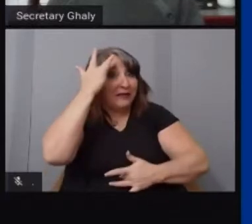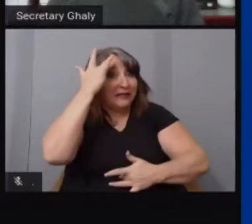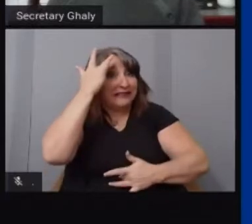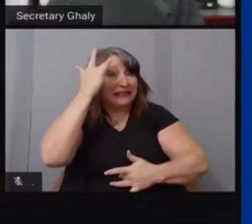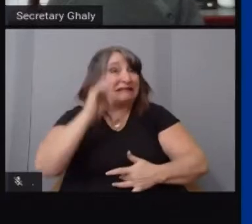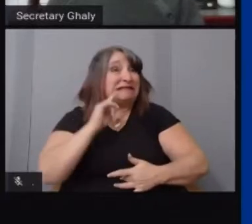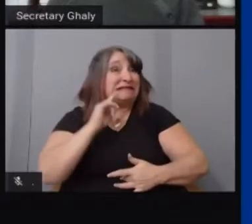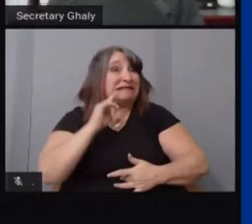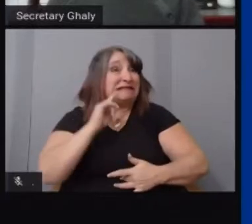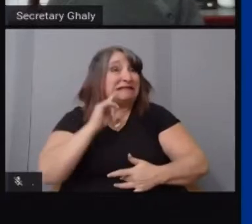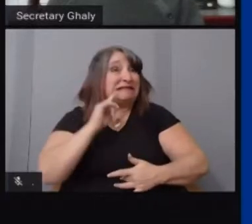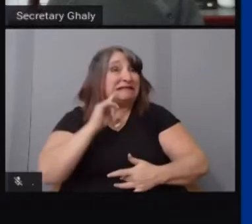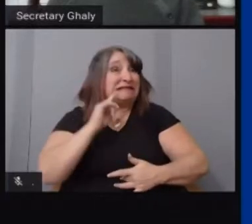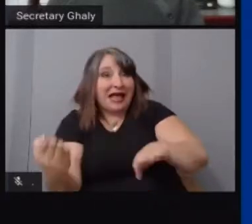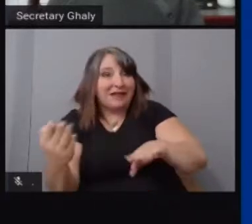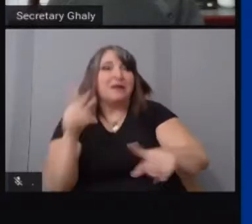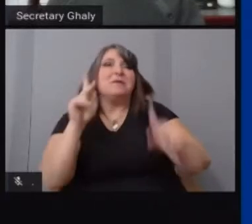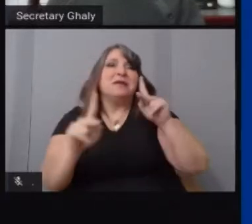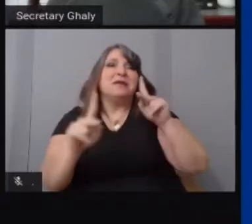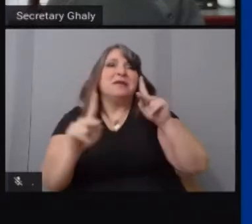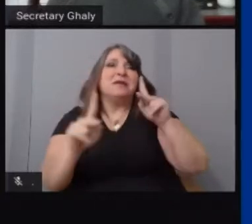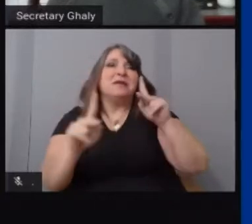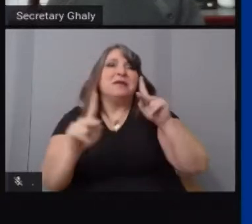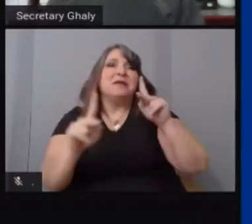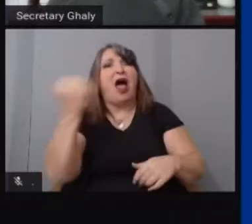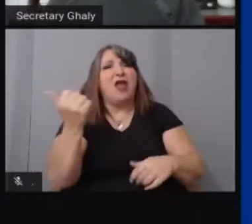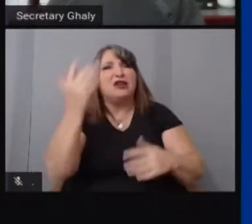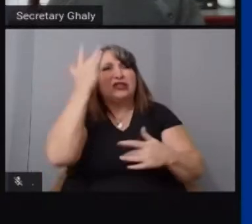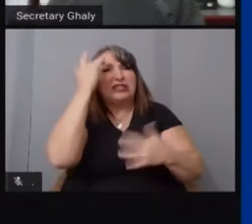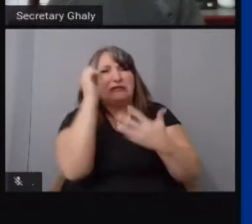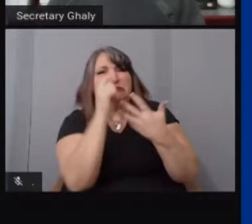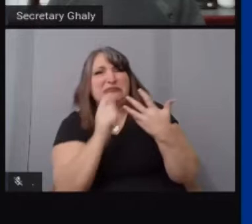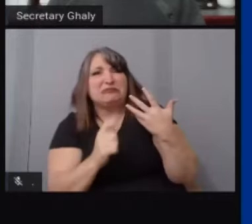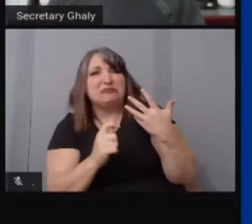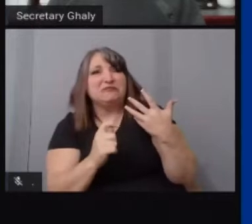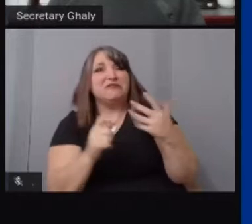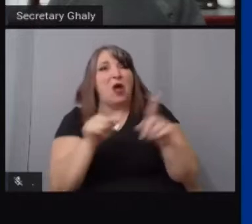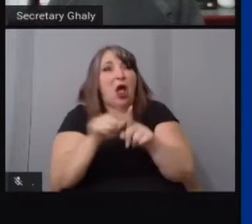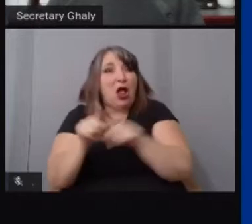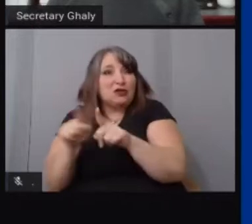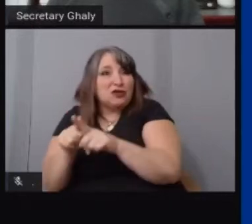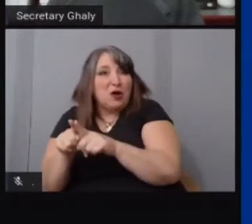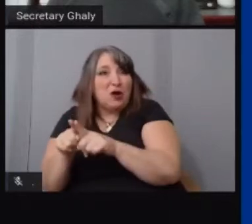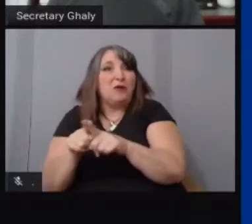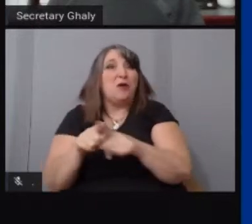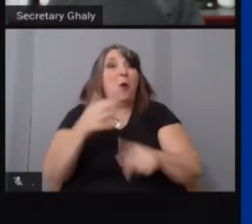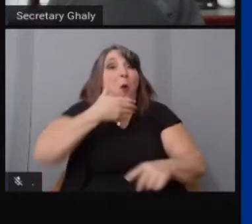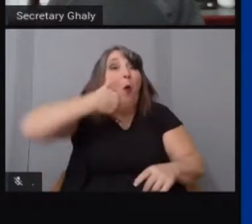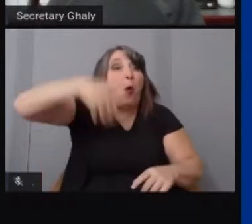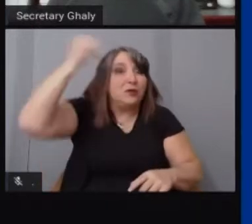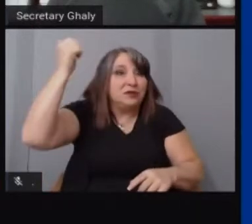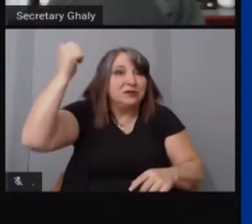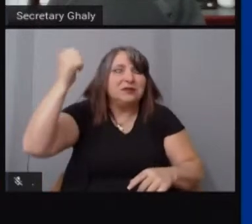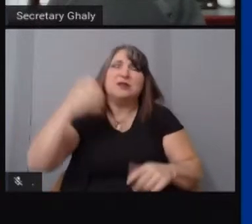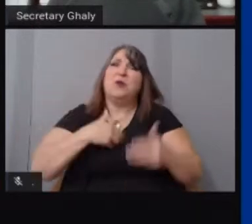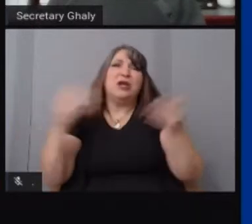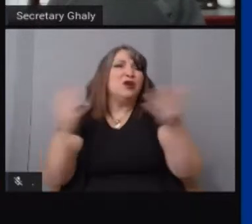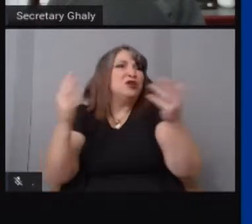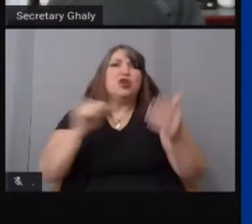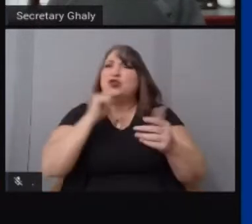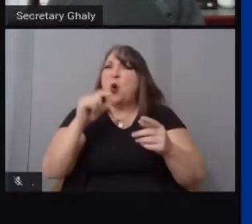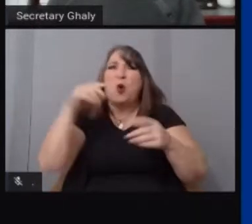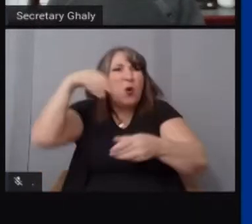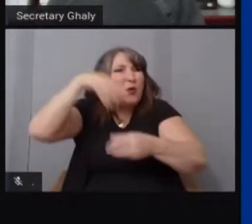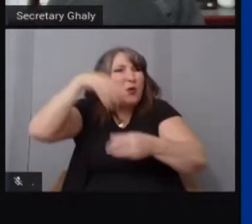with underlying medical conditions, and we strongly urge you not to attend gatherings, especially indoor gatherings. If you